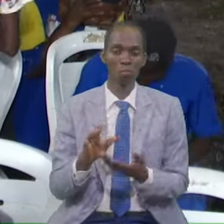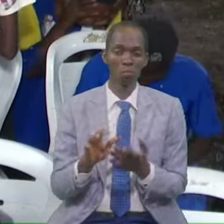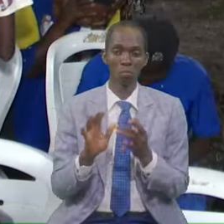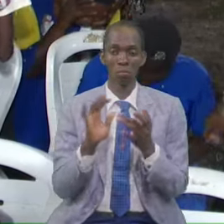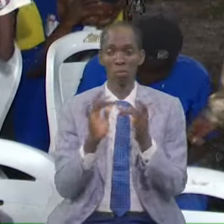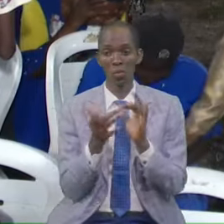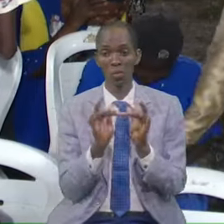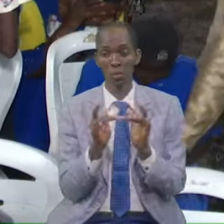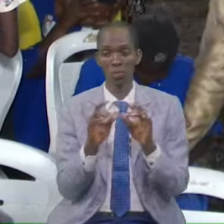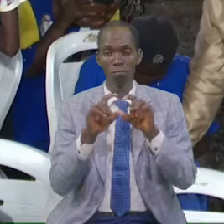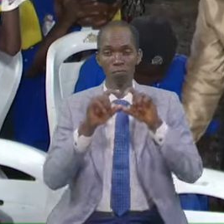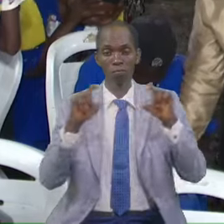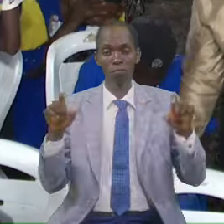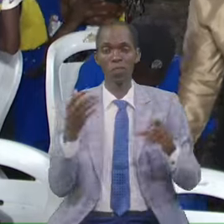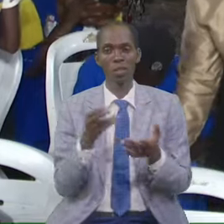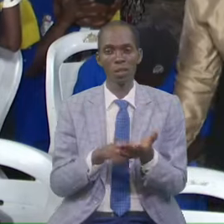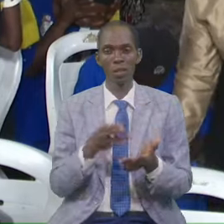written